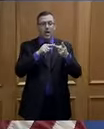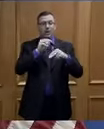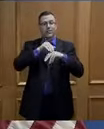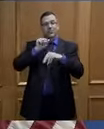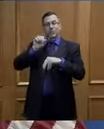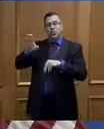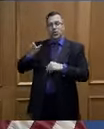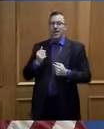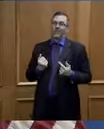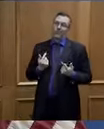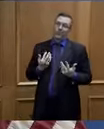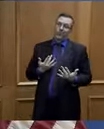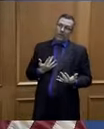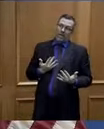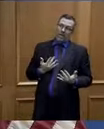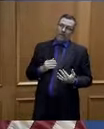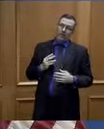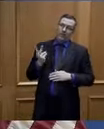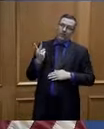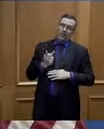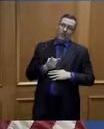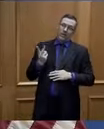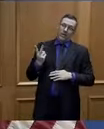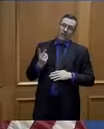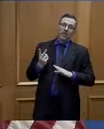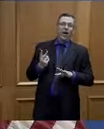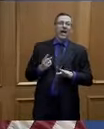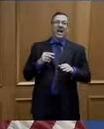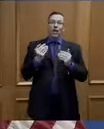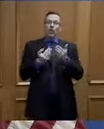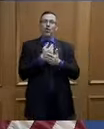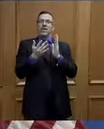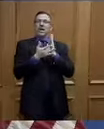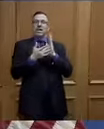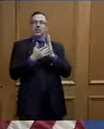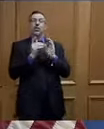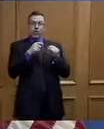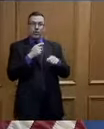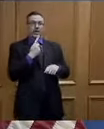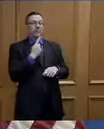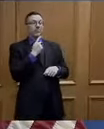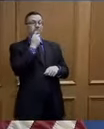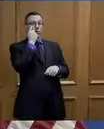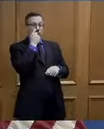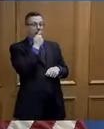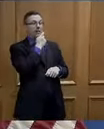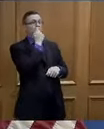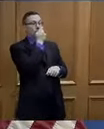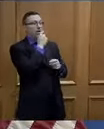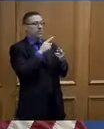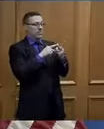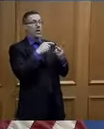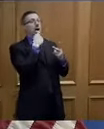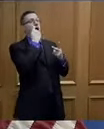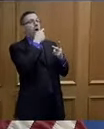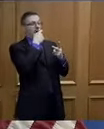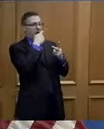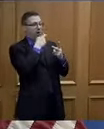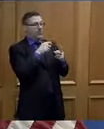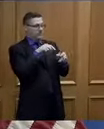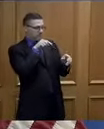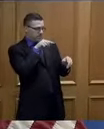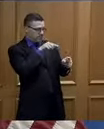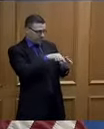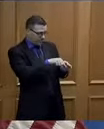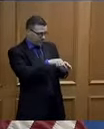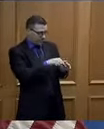back several days later. We're very excited about this technology and are aware of several labs across the state that will offer this testing. And as long